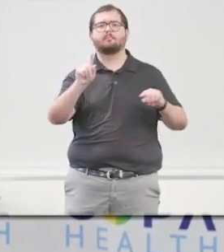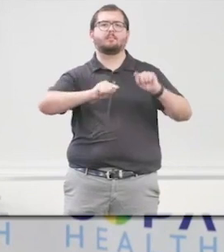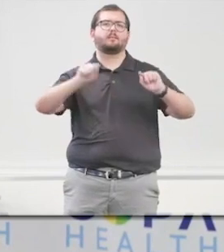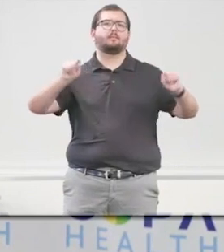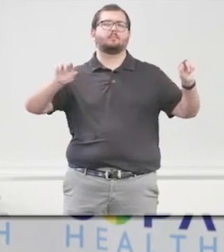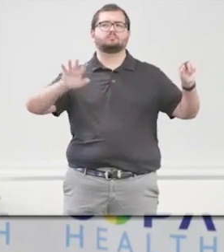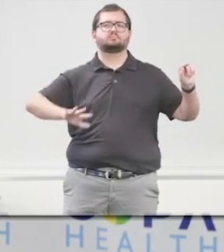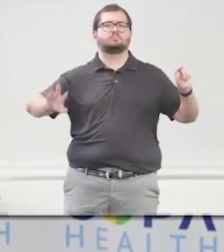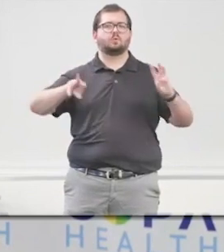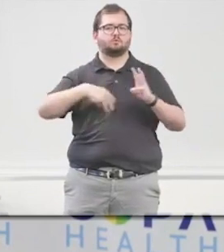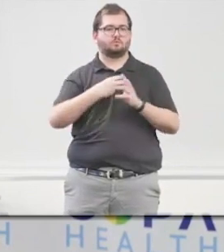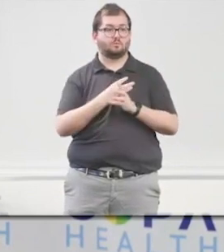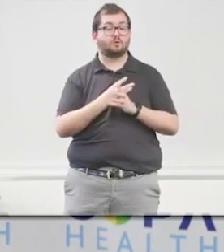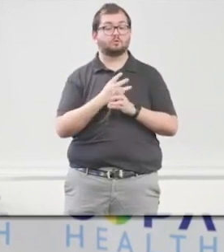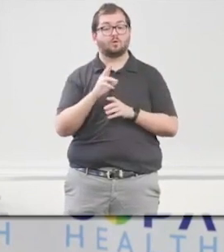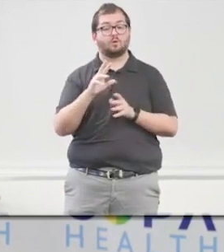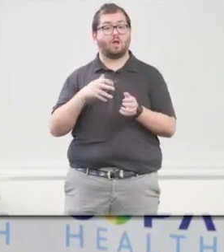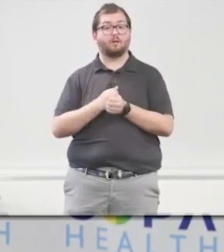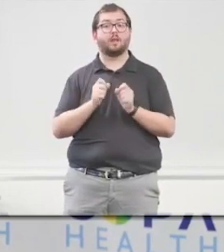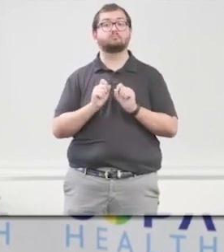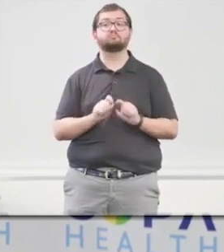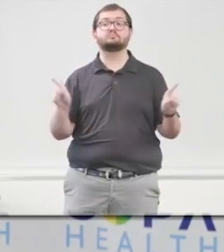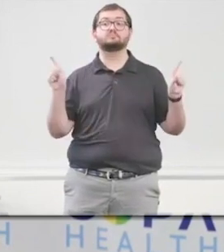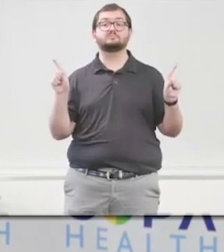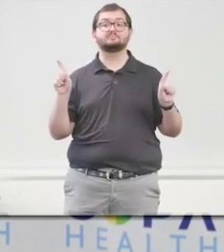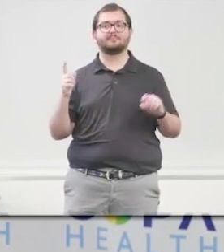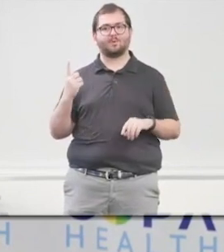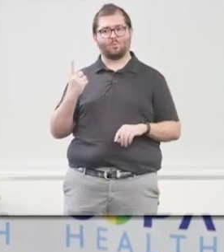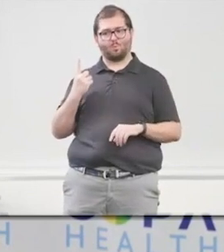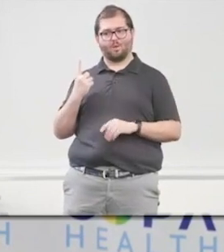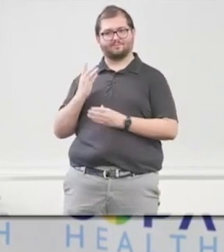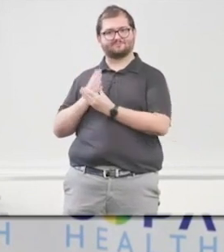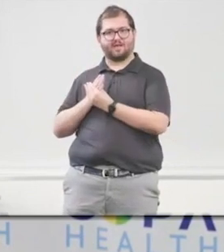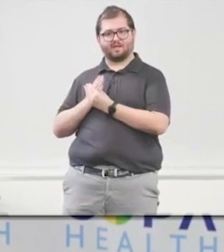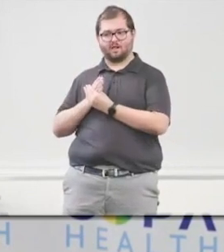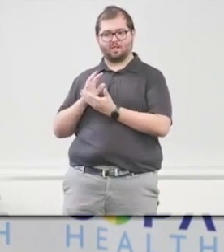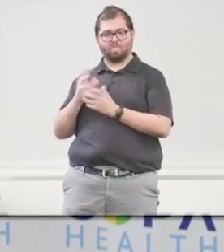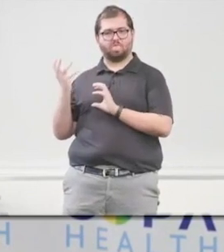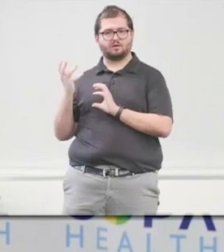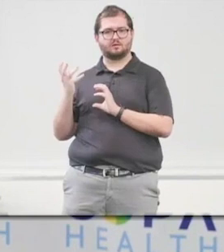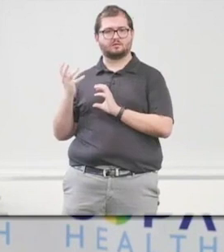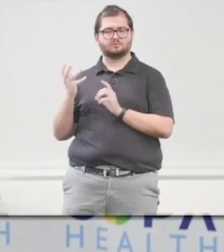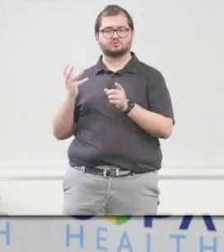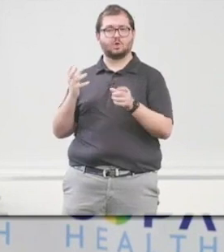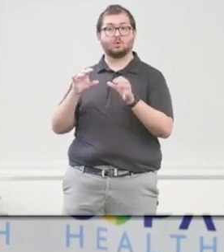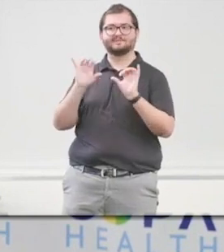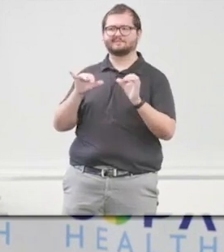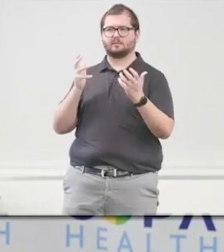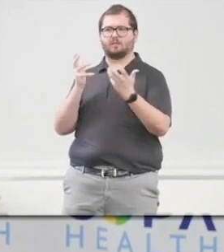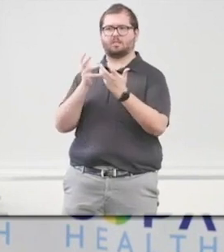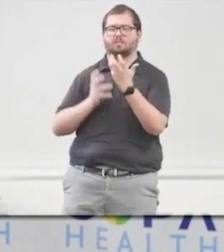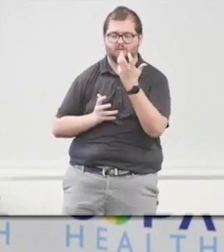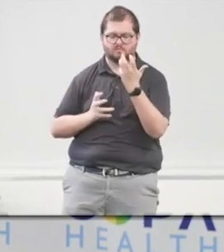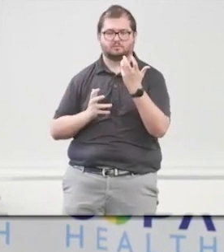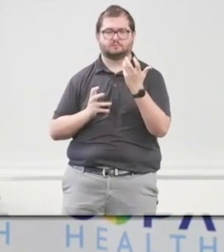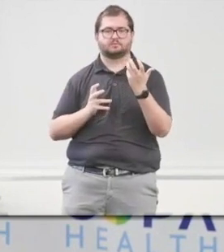literally. And they sent out this update, and one of the files was corrupt, causing the system to not respond or go. Basically, they wouldn't boot up, so it just